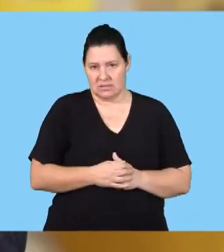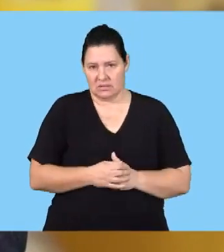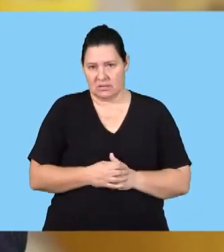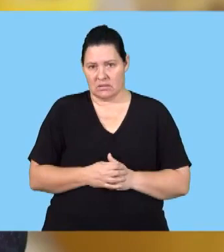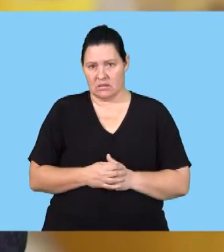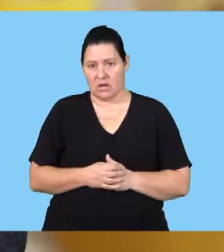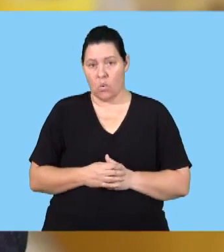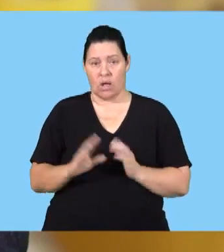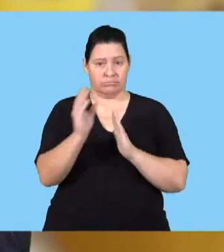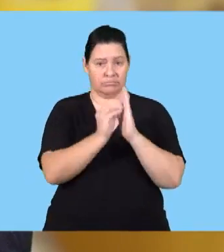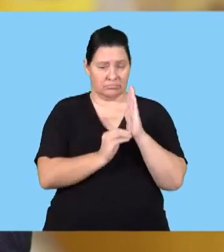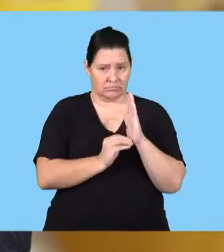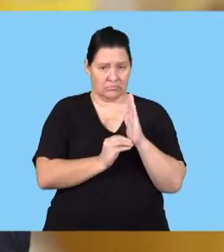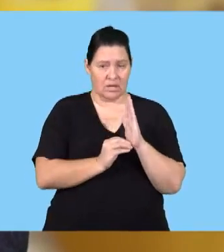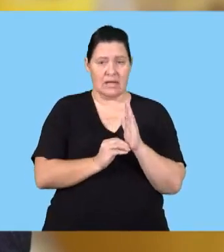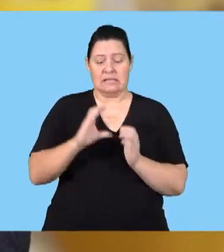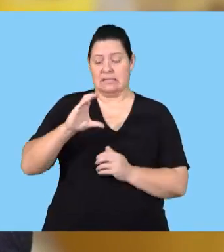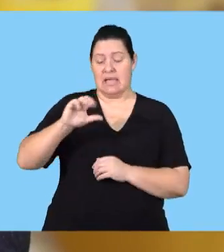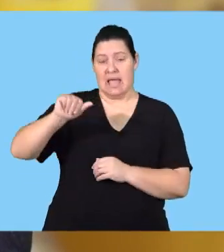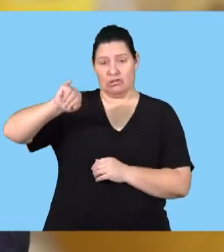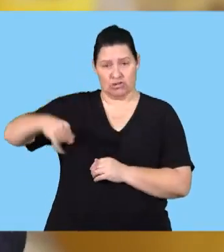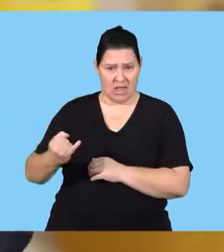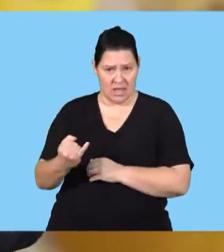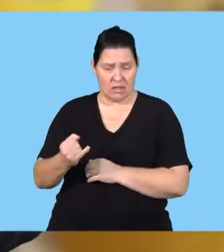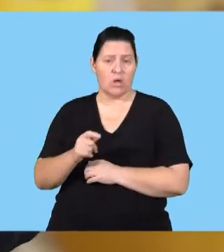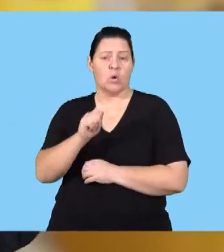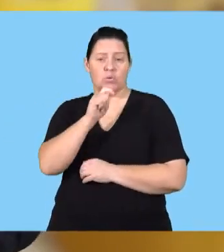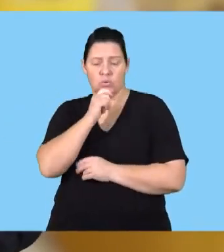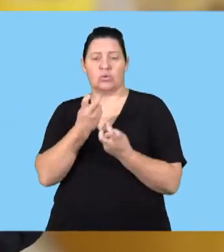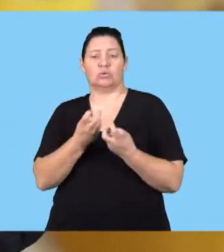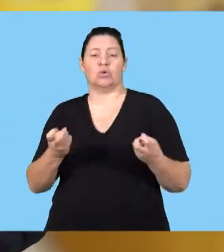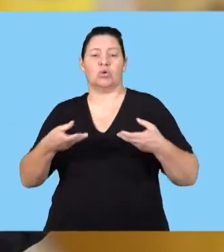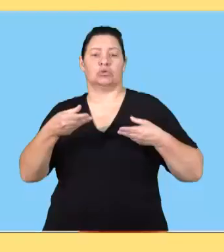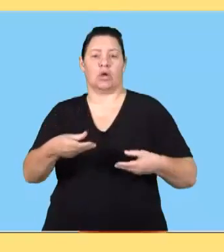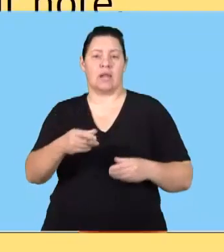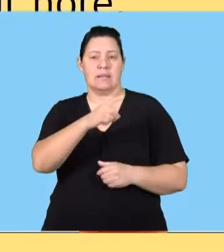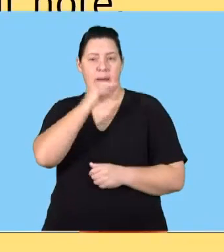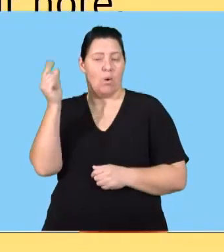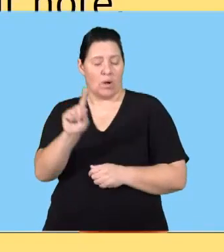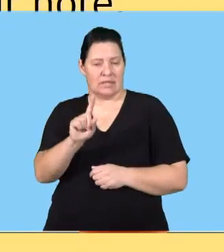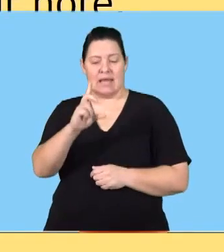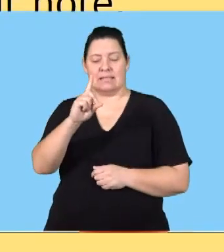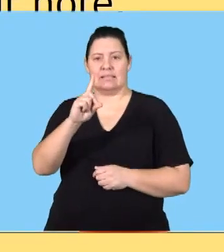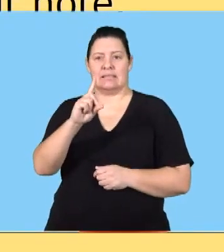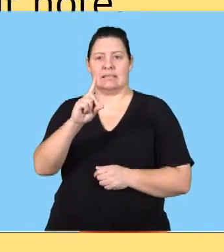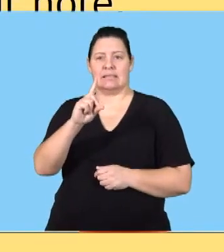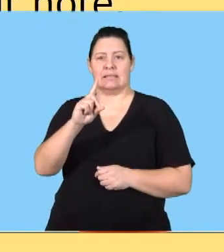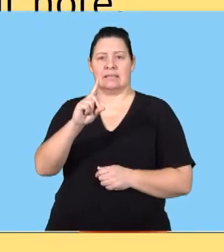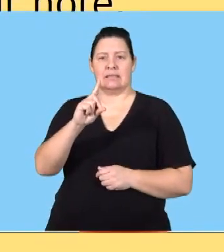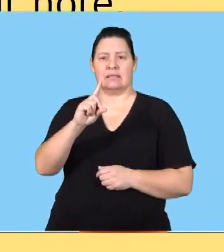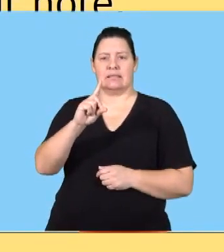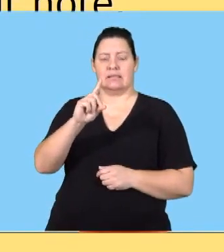documents. So when we are recording in the creditors' allowances journal, we will use a source document called a debit